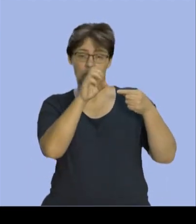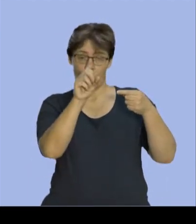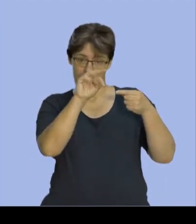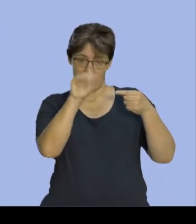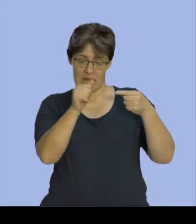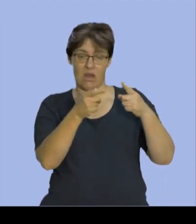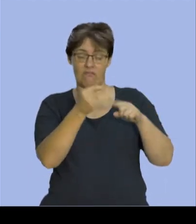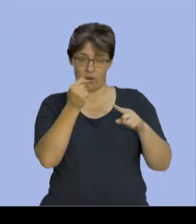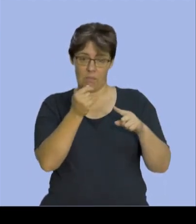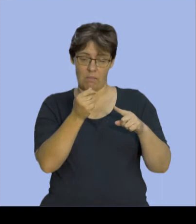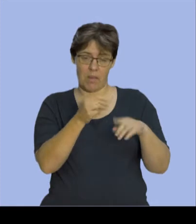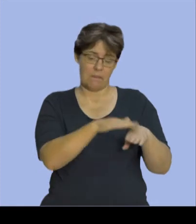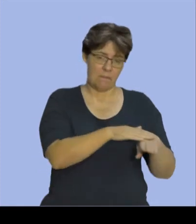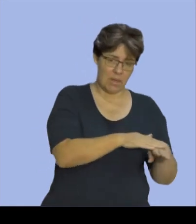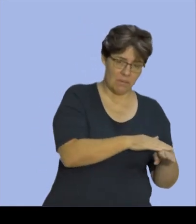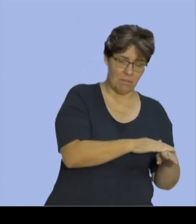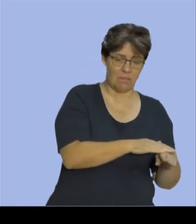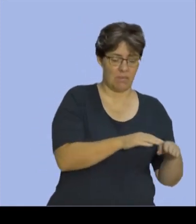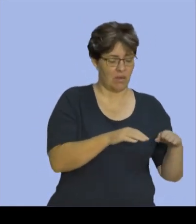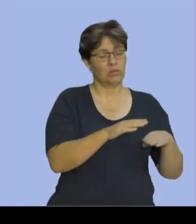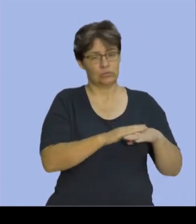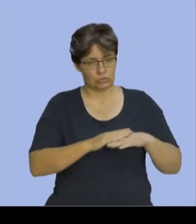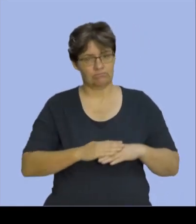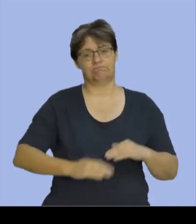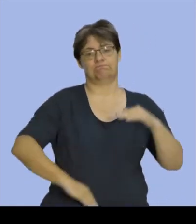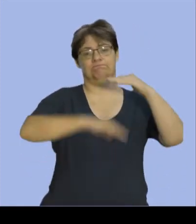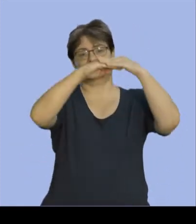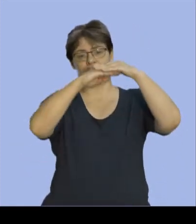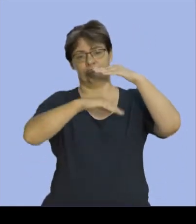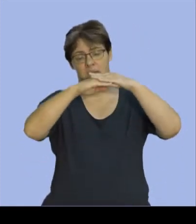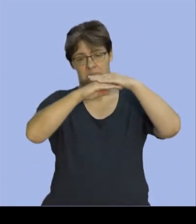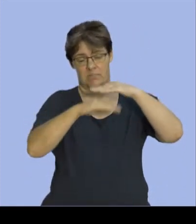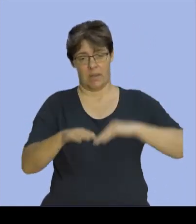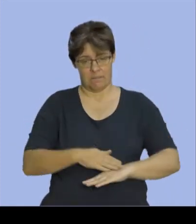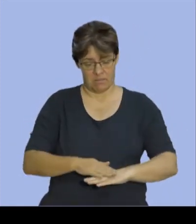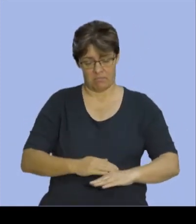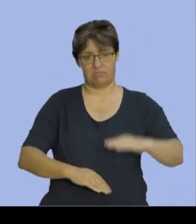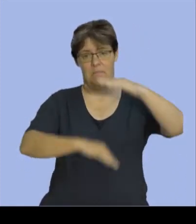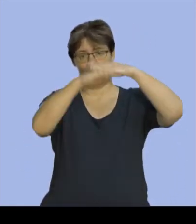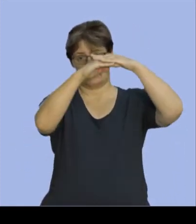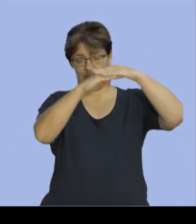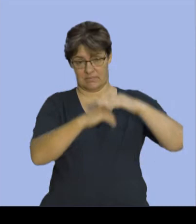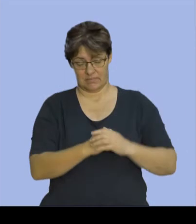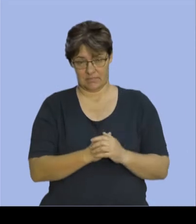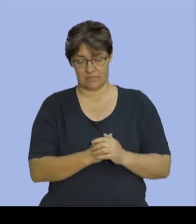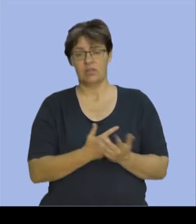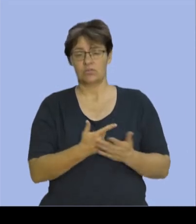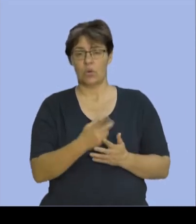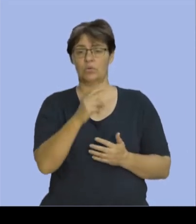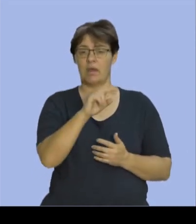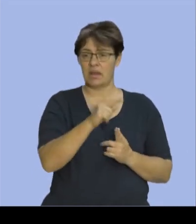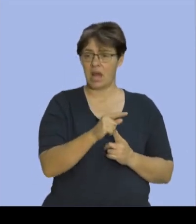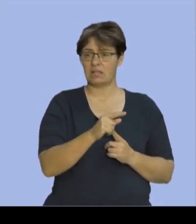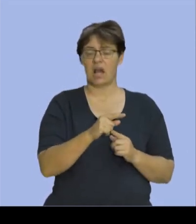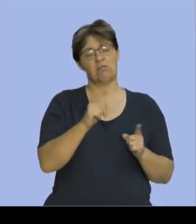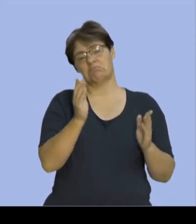from minimum to maximum. That's what the range is when I'm trying to define this. So domain will be a